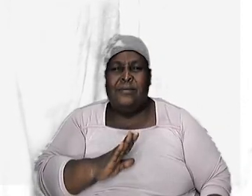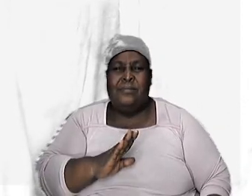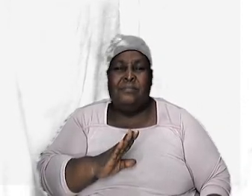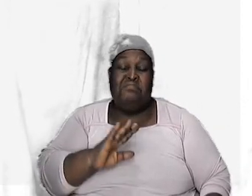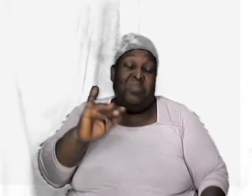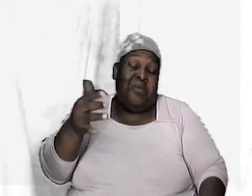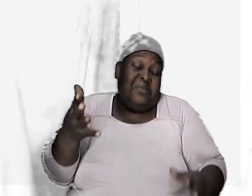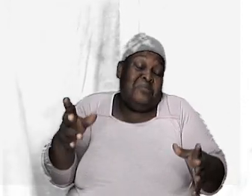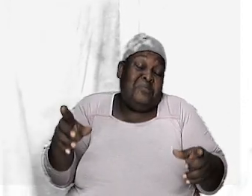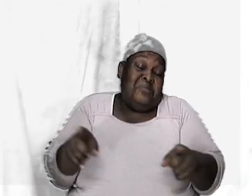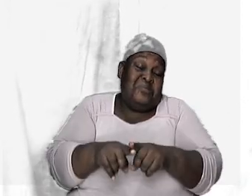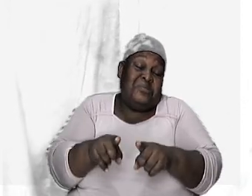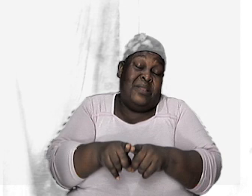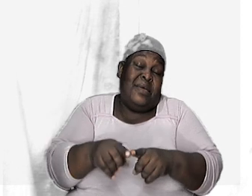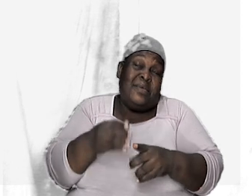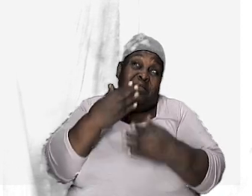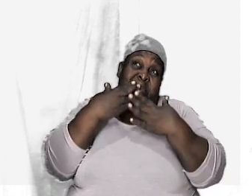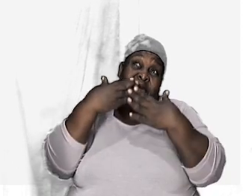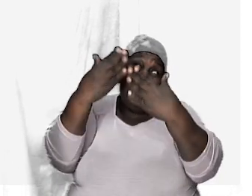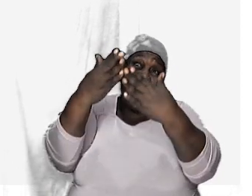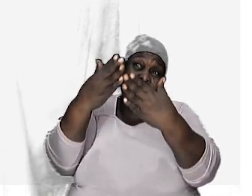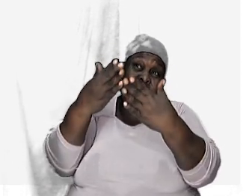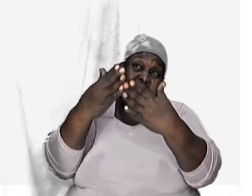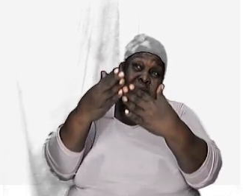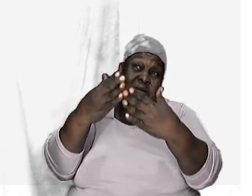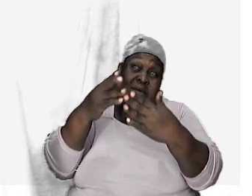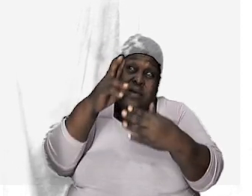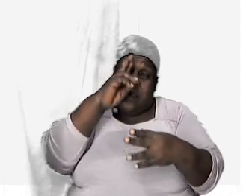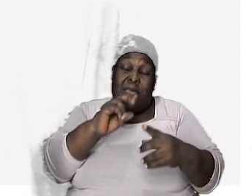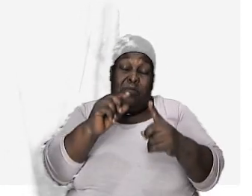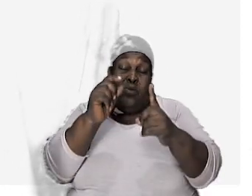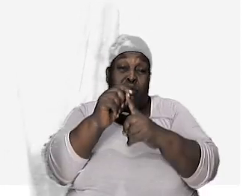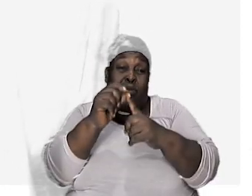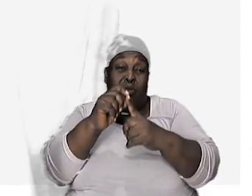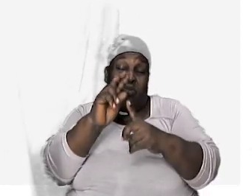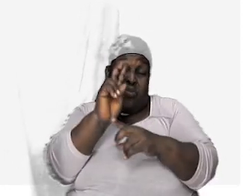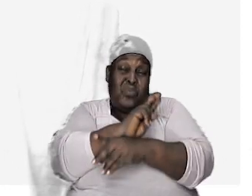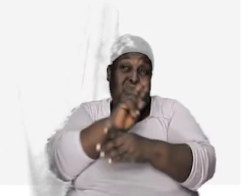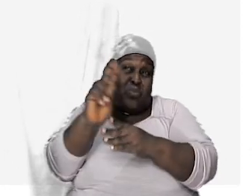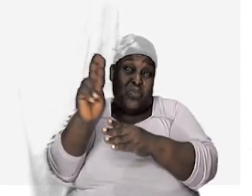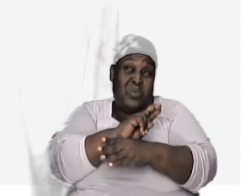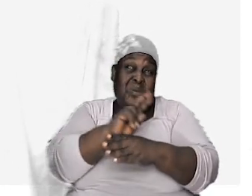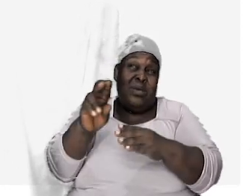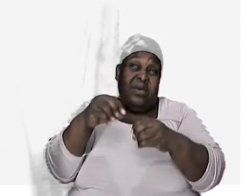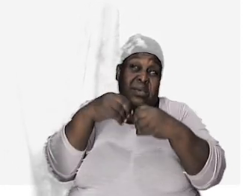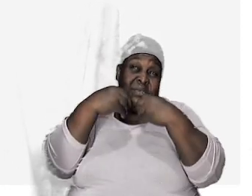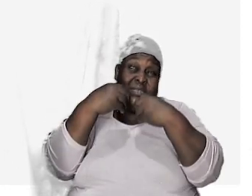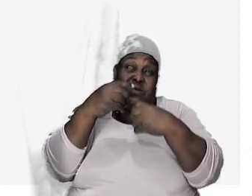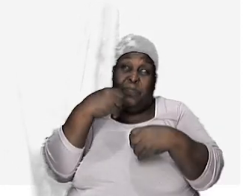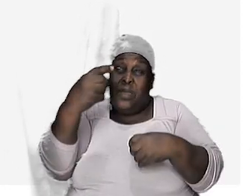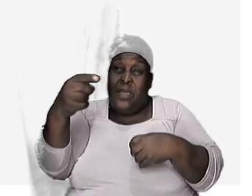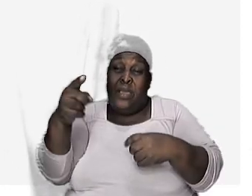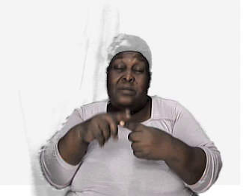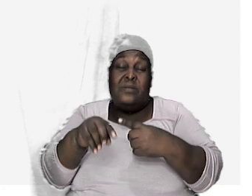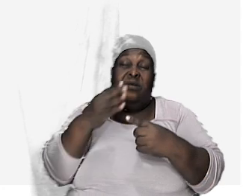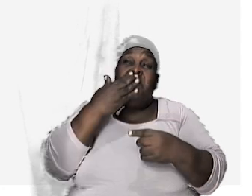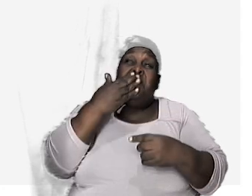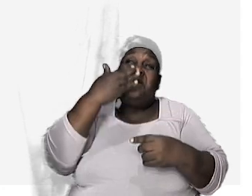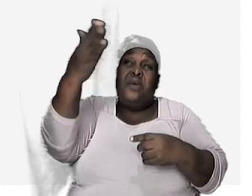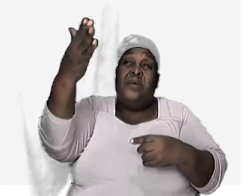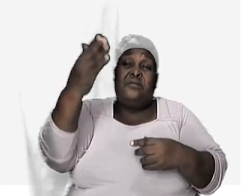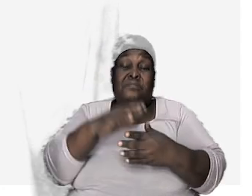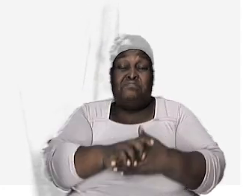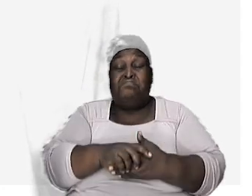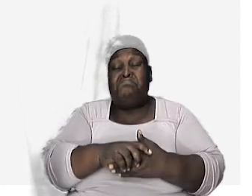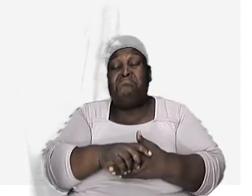Thanksgiving, where there are Hebrew words that we normally use, amen, to speak to Thanksgiving, there are Hebrew words, and